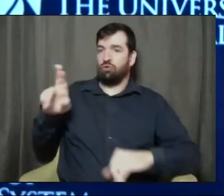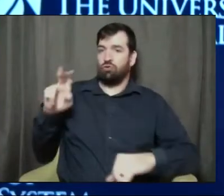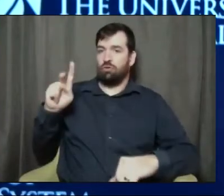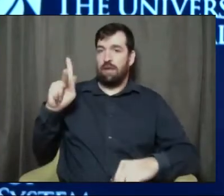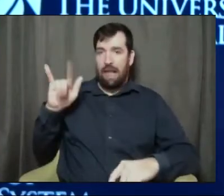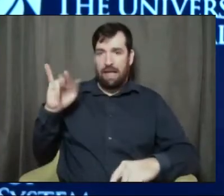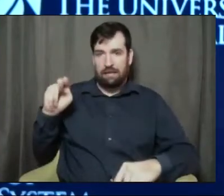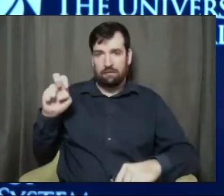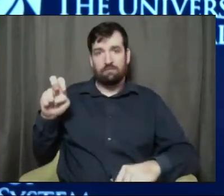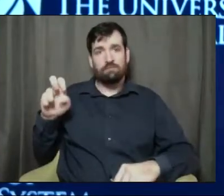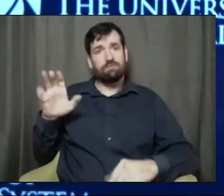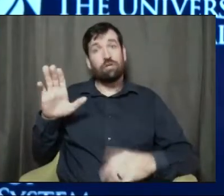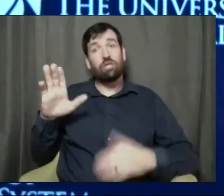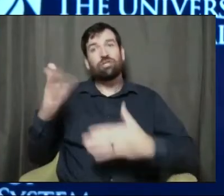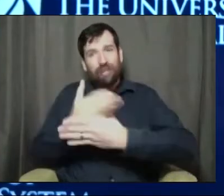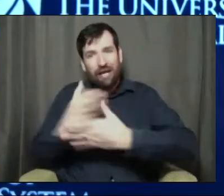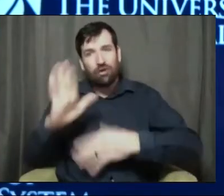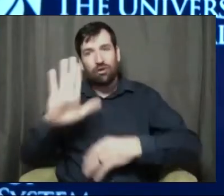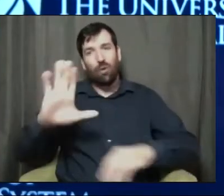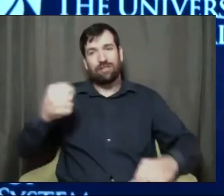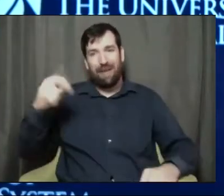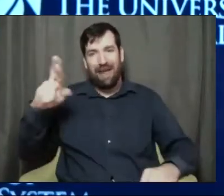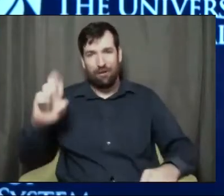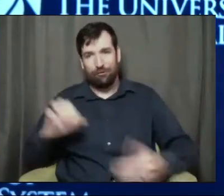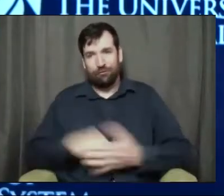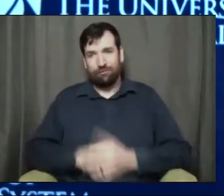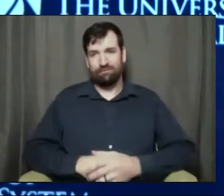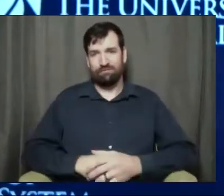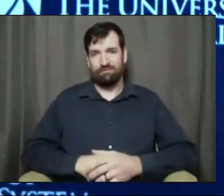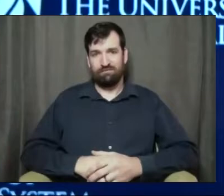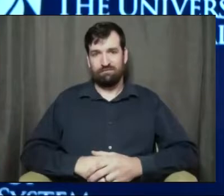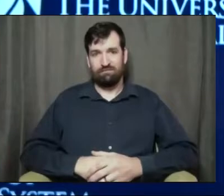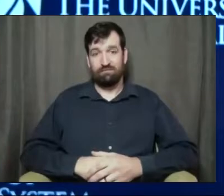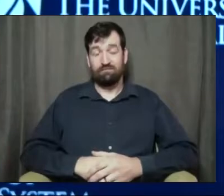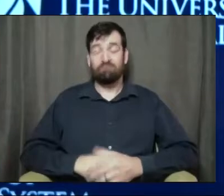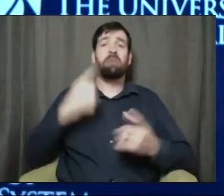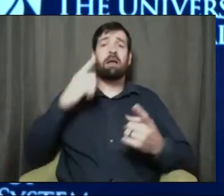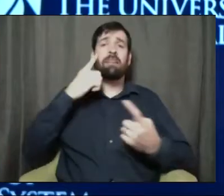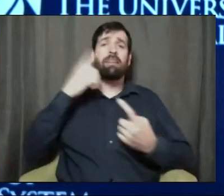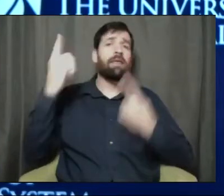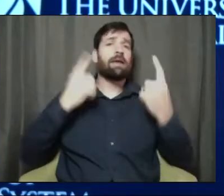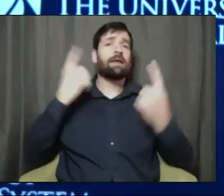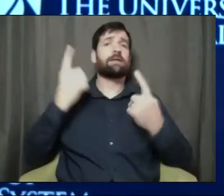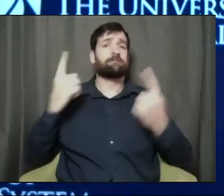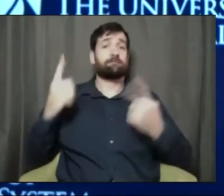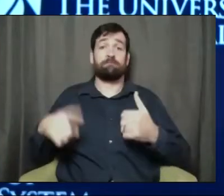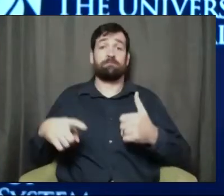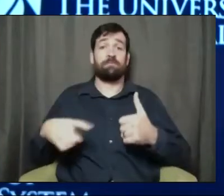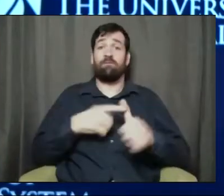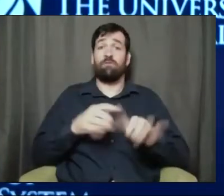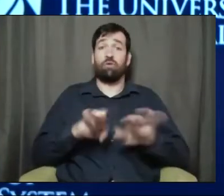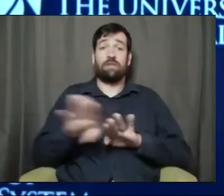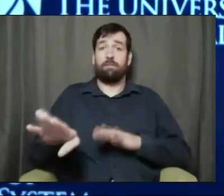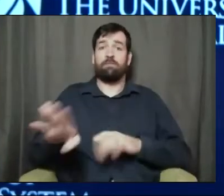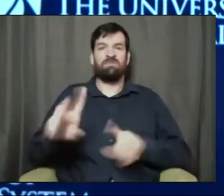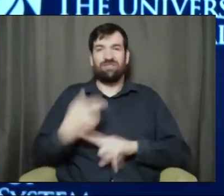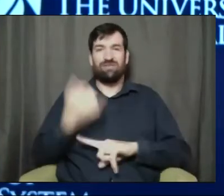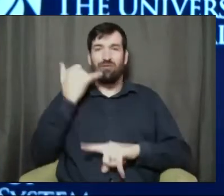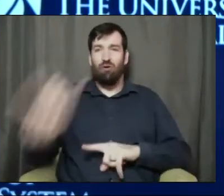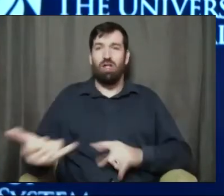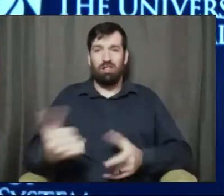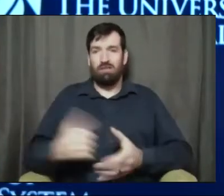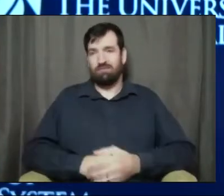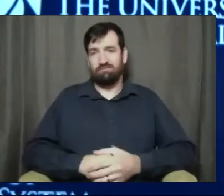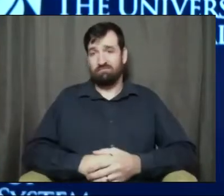your spare. When you're thinking about this, the first step is just a call, and it doesn't have to go further